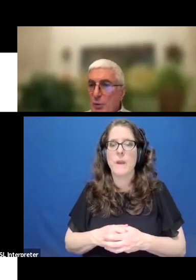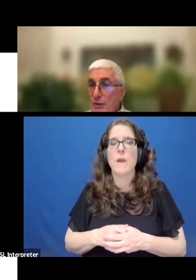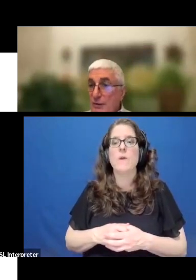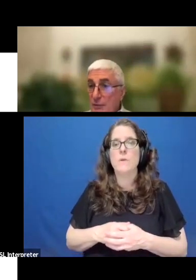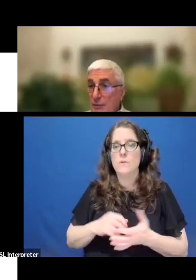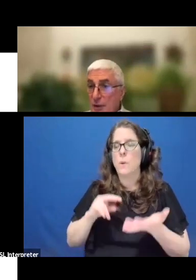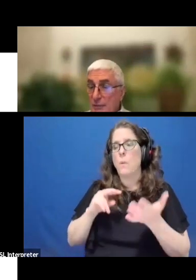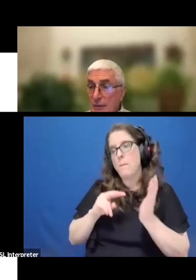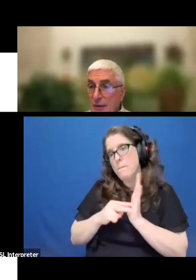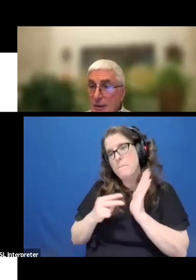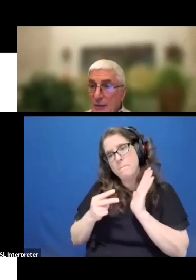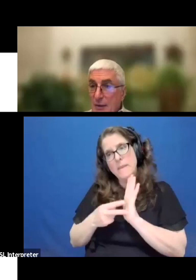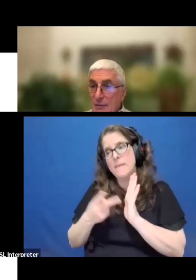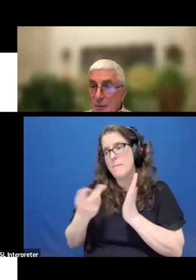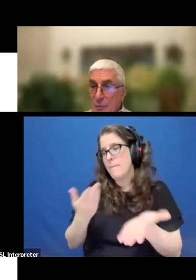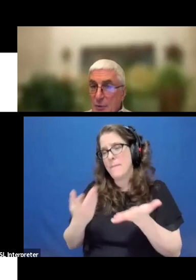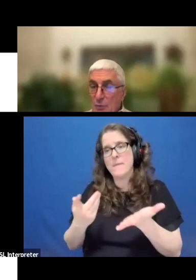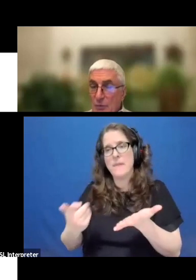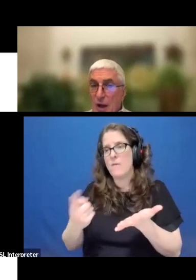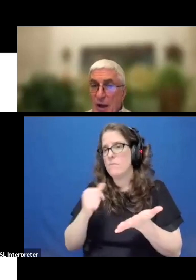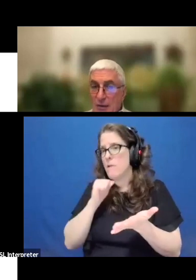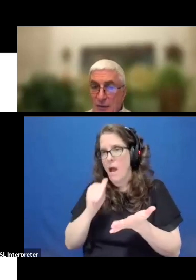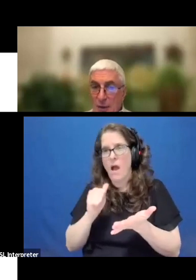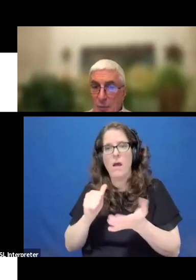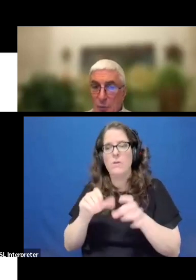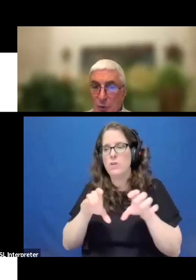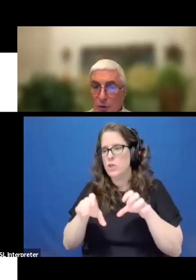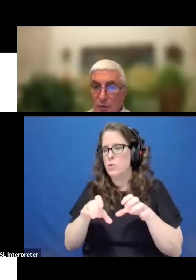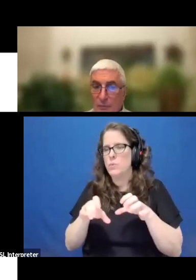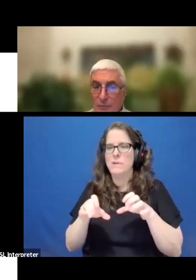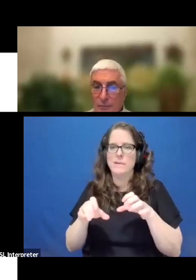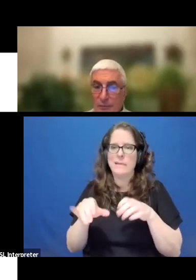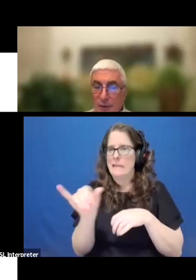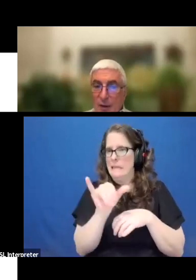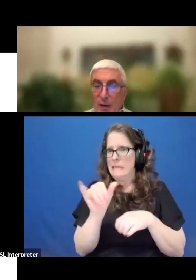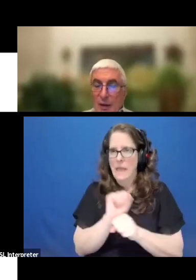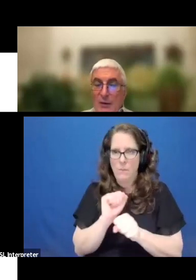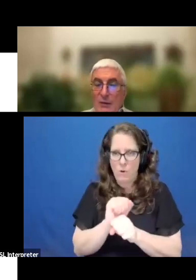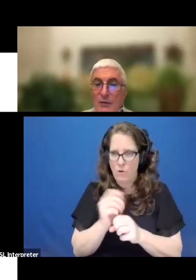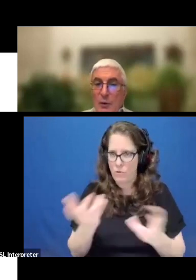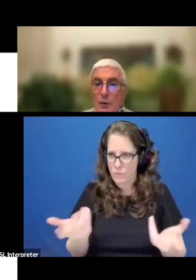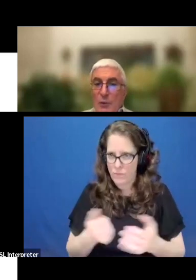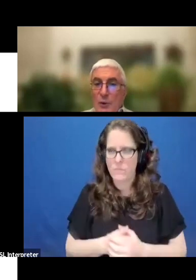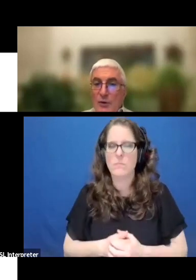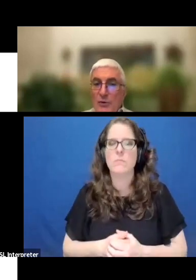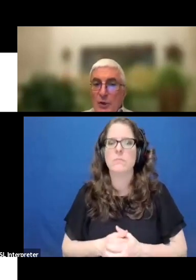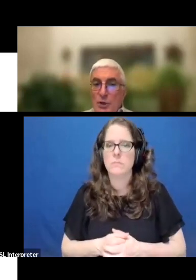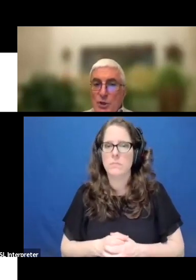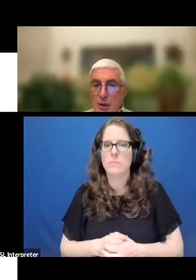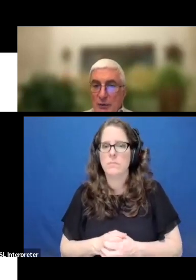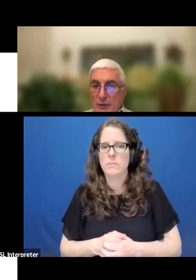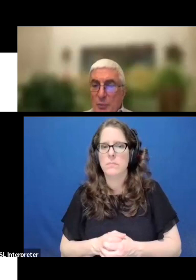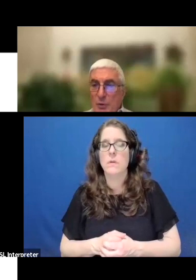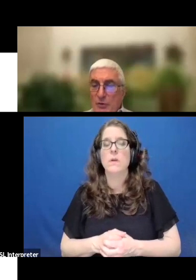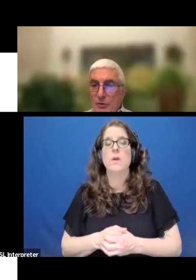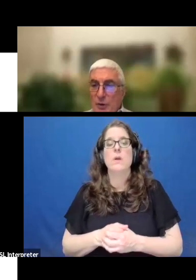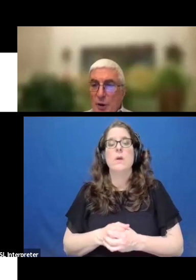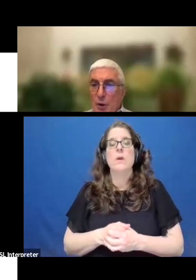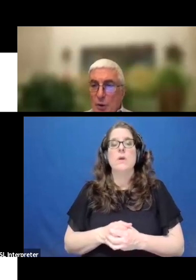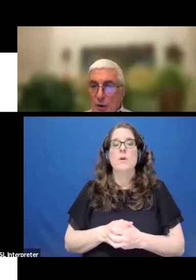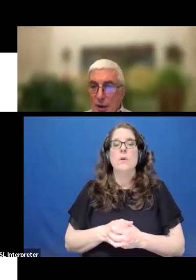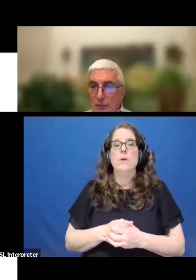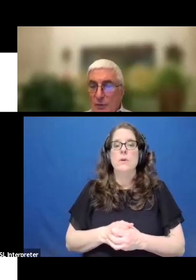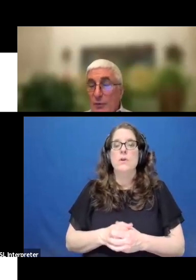of productivity than a typical non-disabled worker. So in order to adjust a